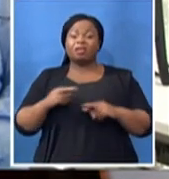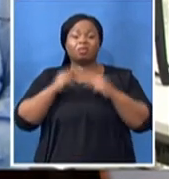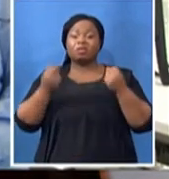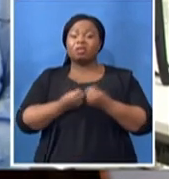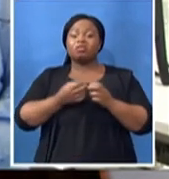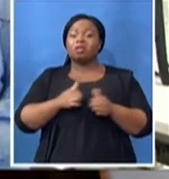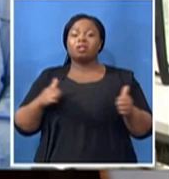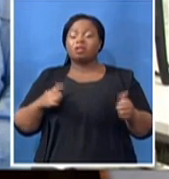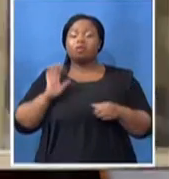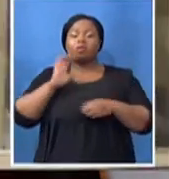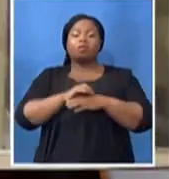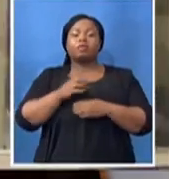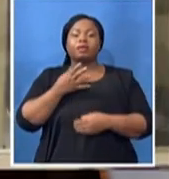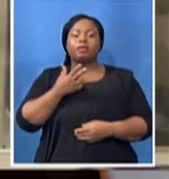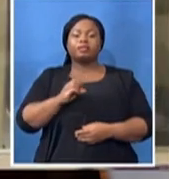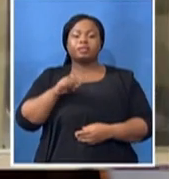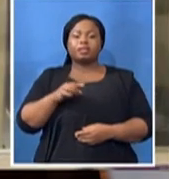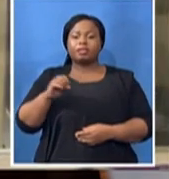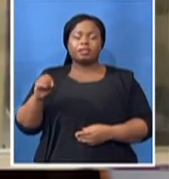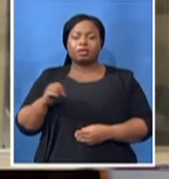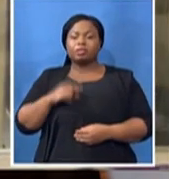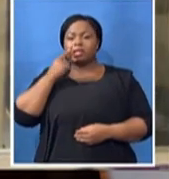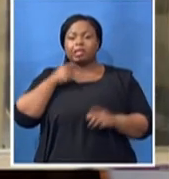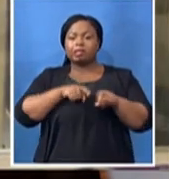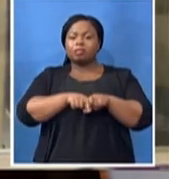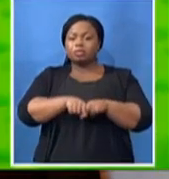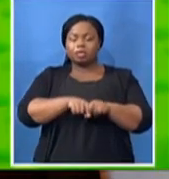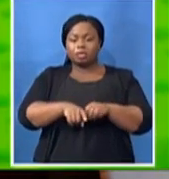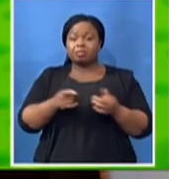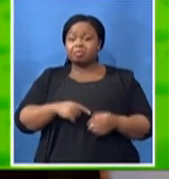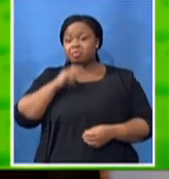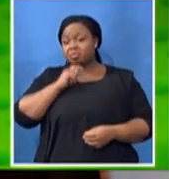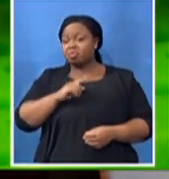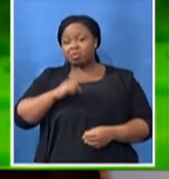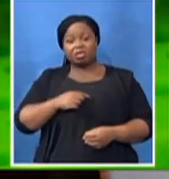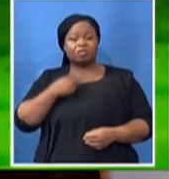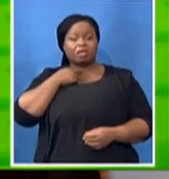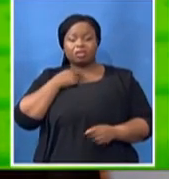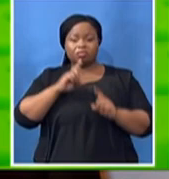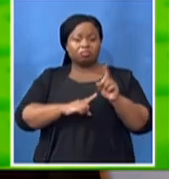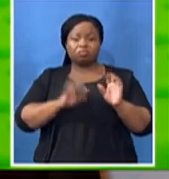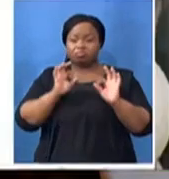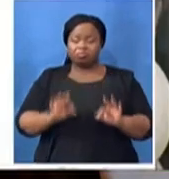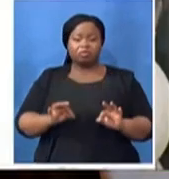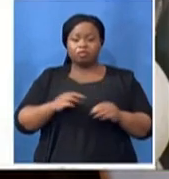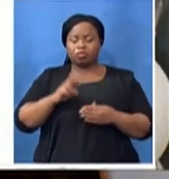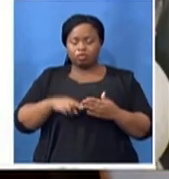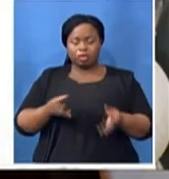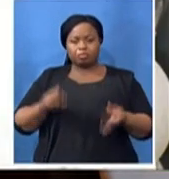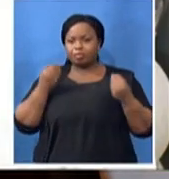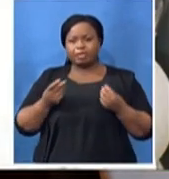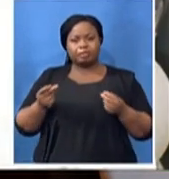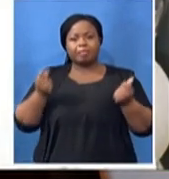the reality is that a failure to deliver a quick diagnostics of the tests could prove fatal for those